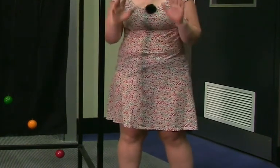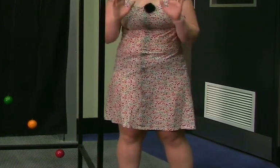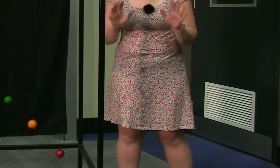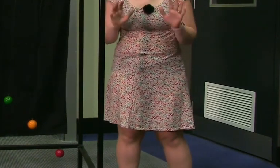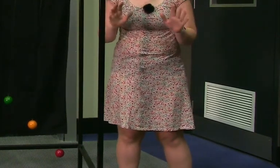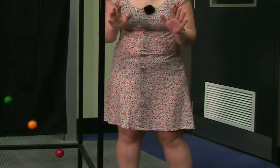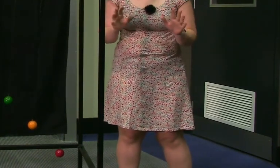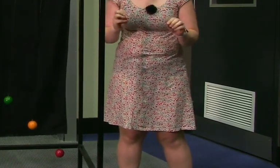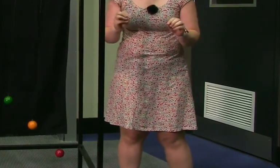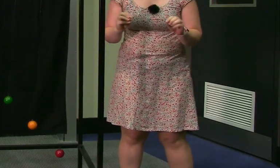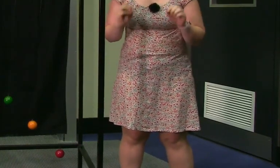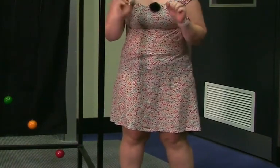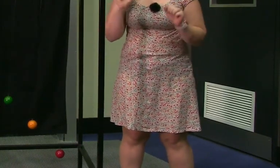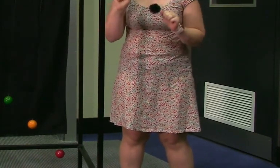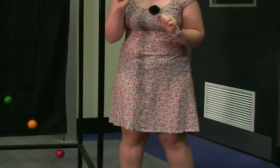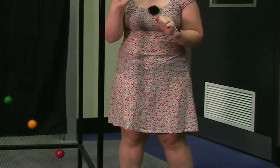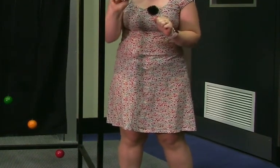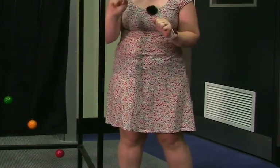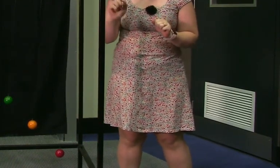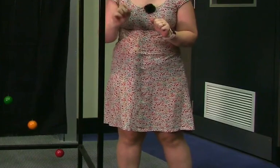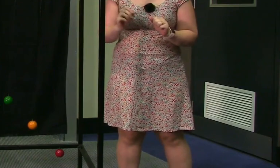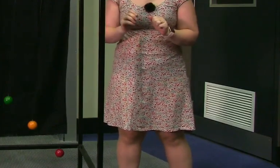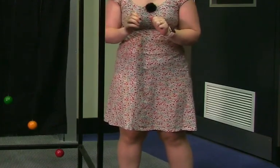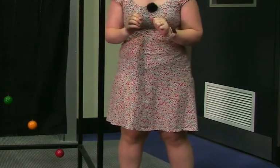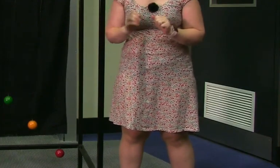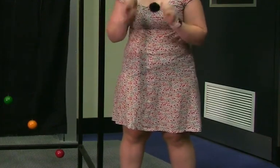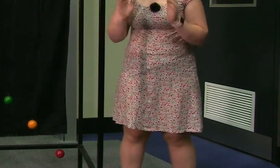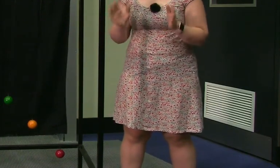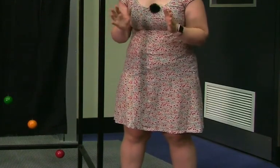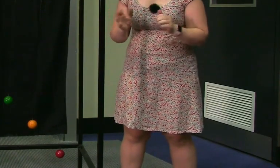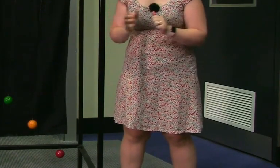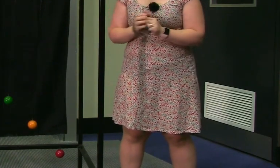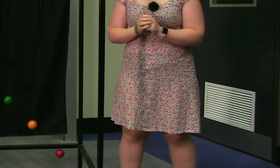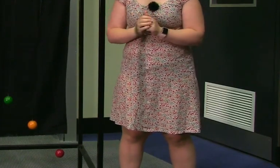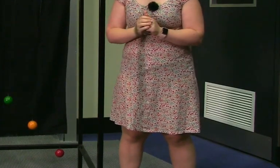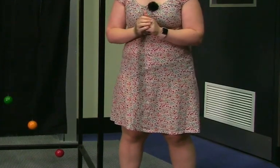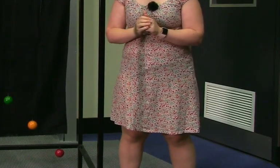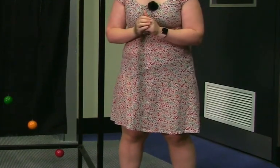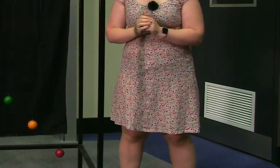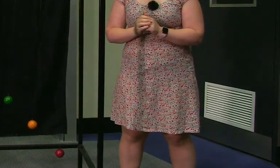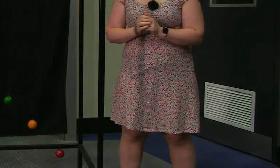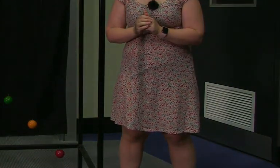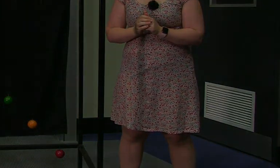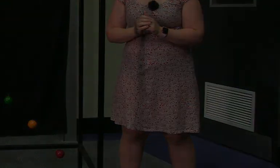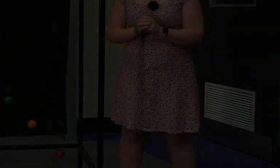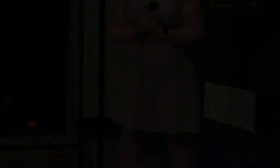balls when I do that. Be as specific as you can in your prediction.